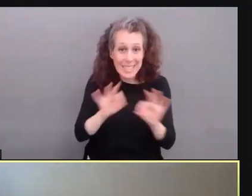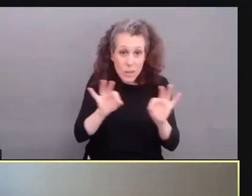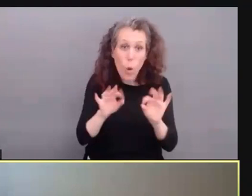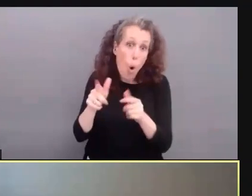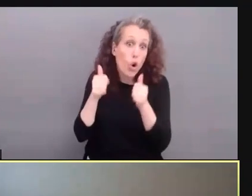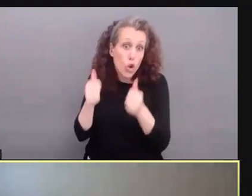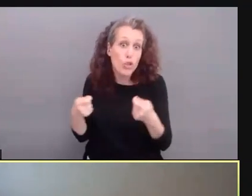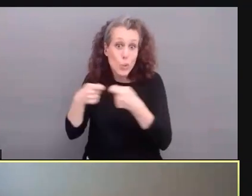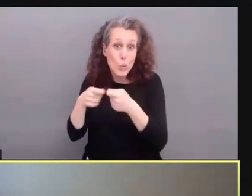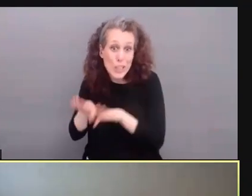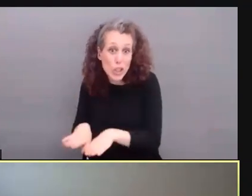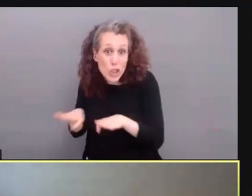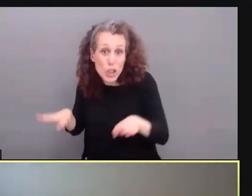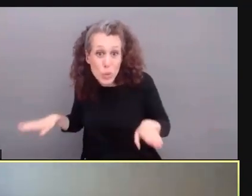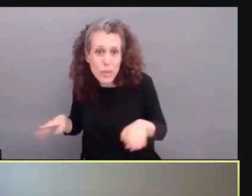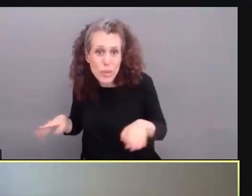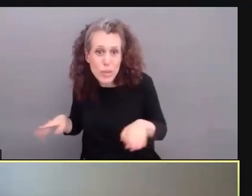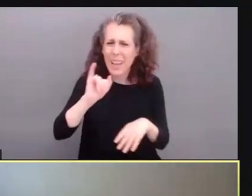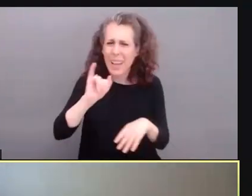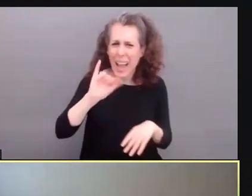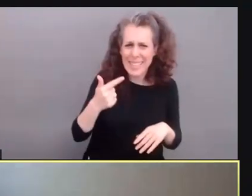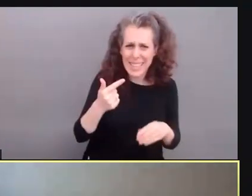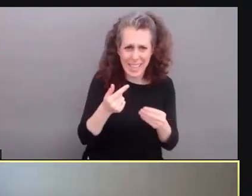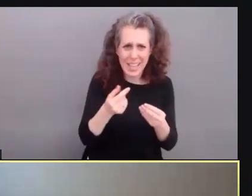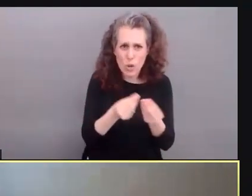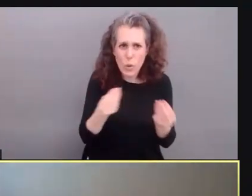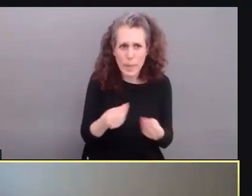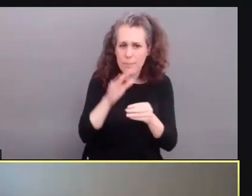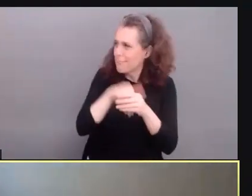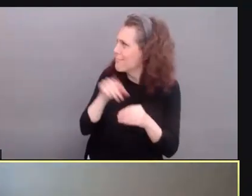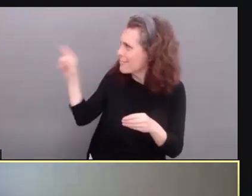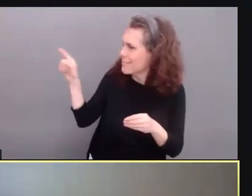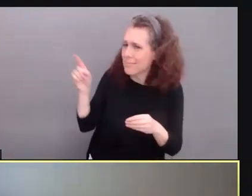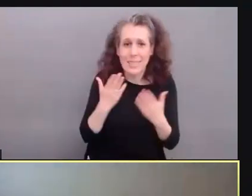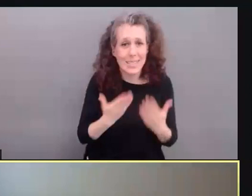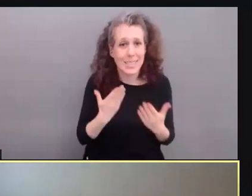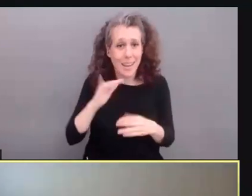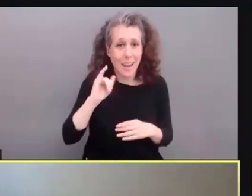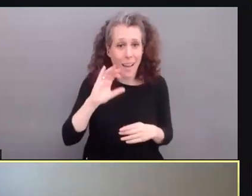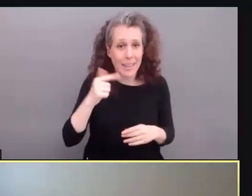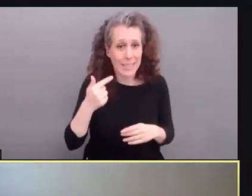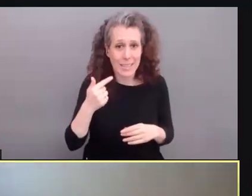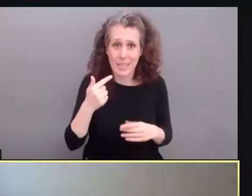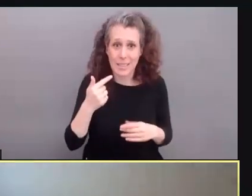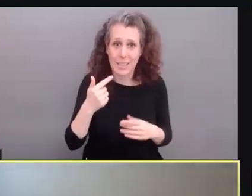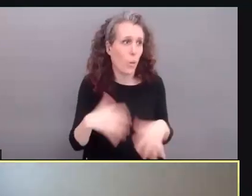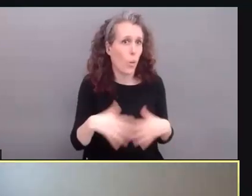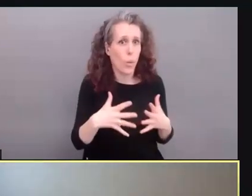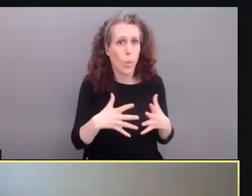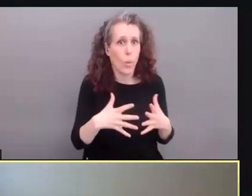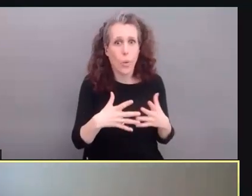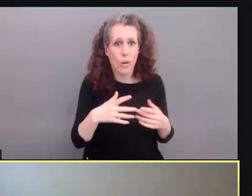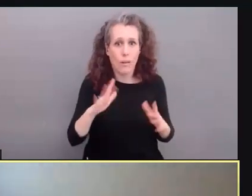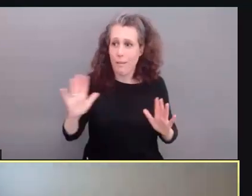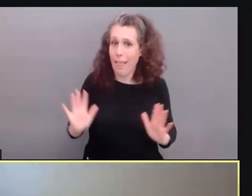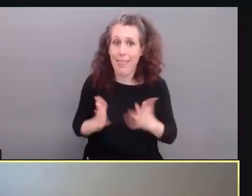Again, there's something about ICT equipment, which today comprises a very big part of